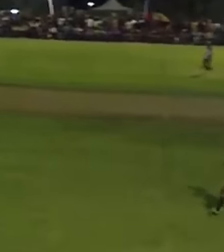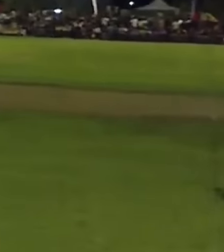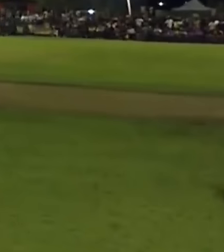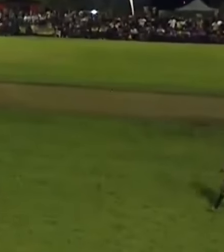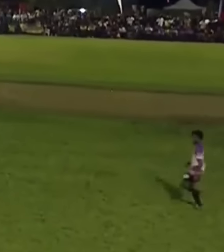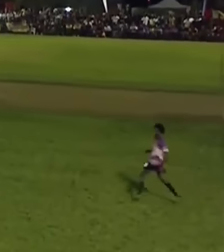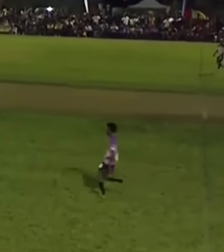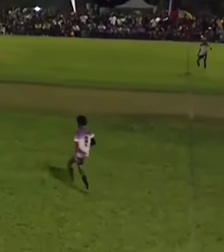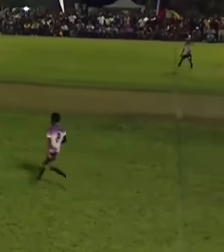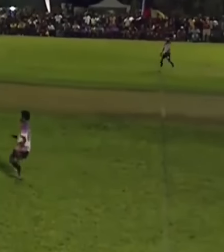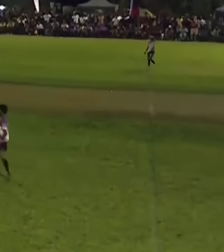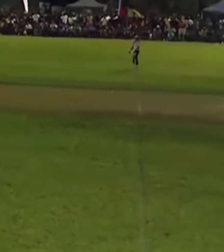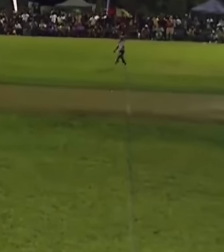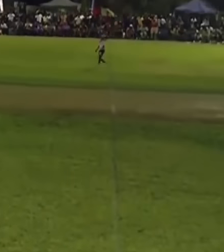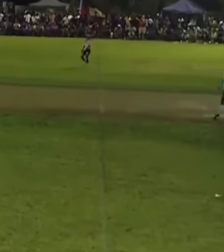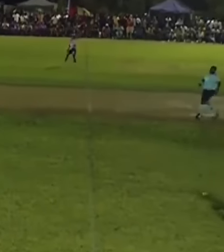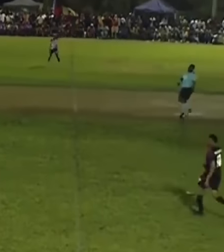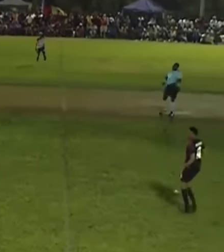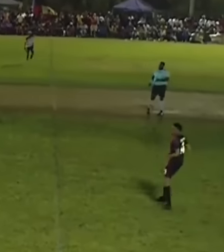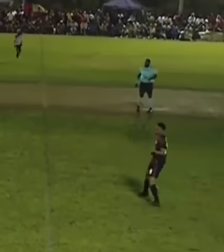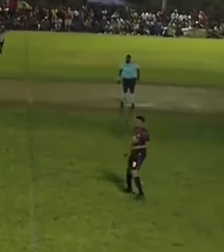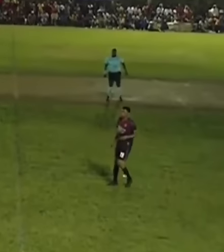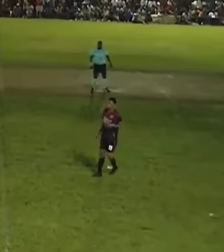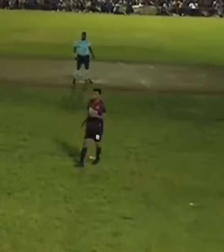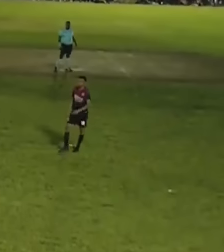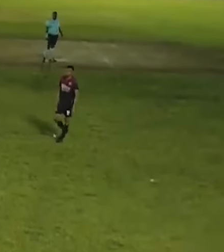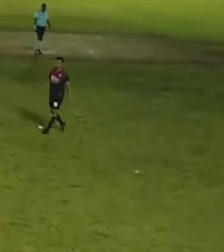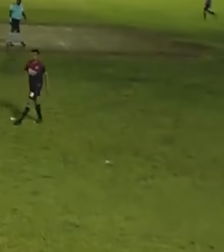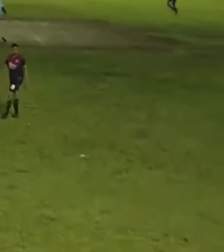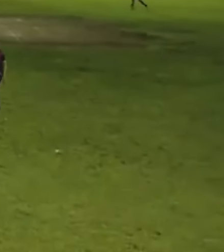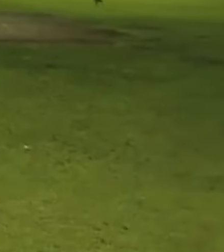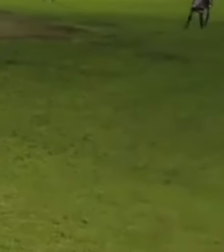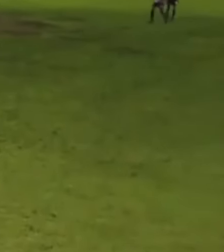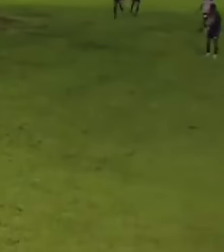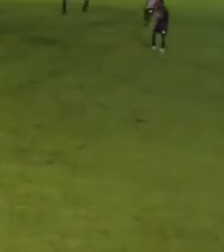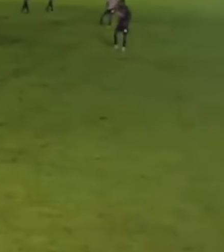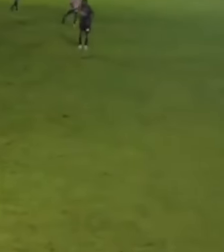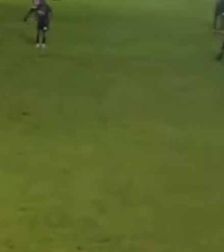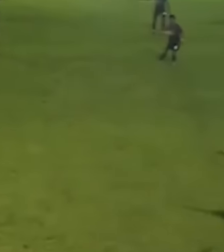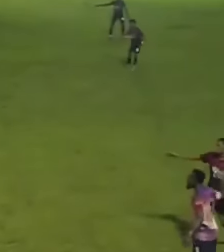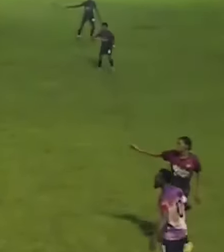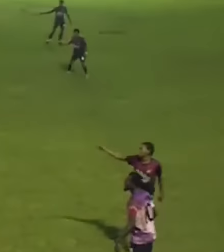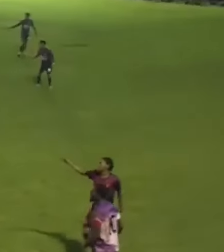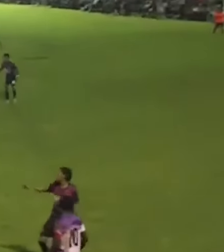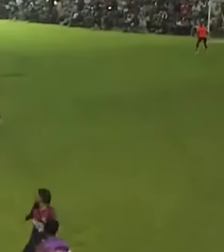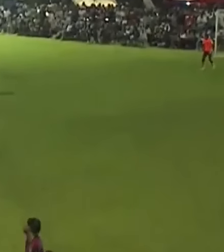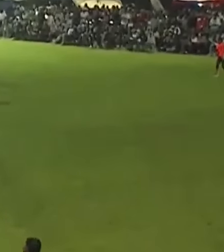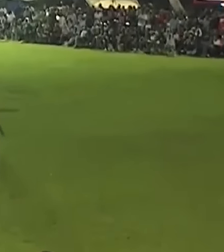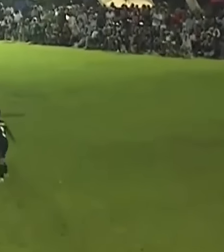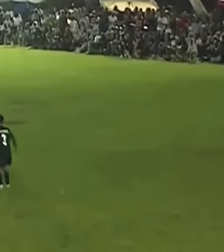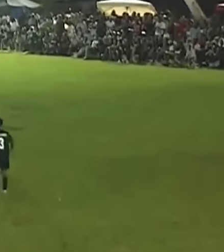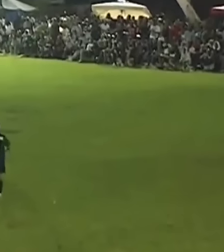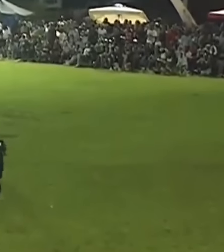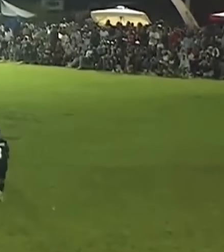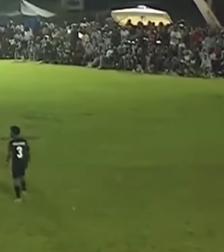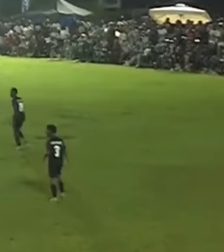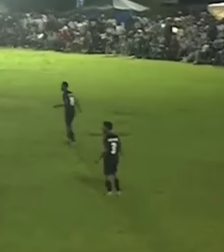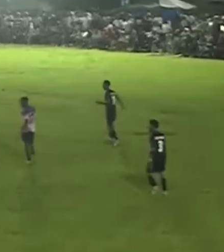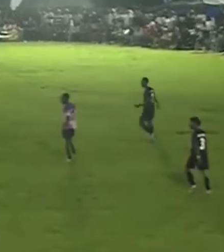of the tournament on paper, and it definitely lived up to the expectations. UWI Blackbirds versus Ellerton